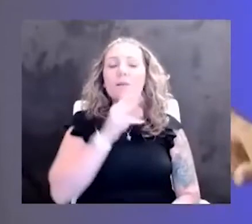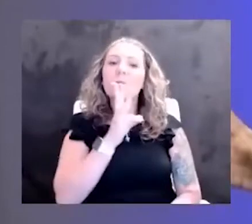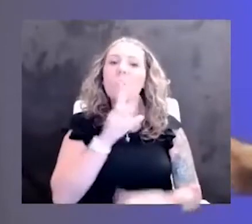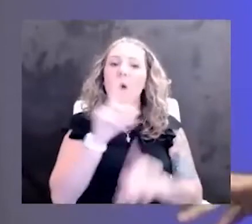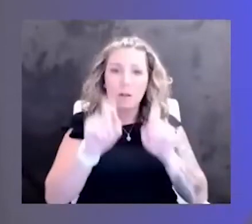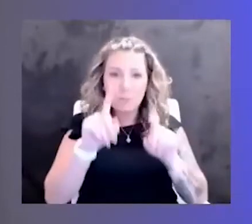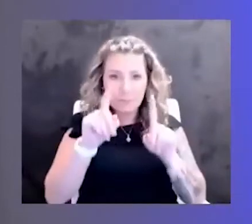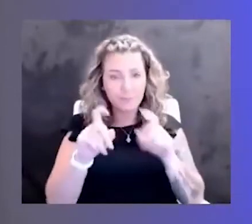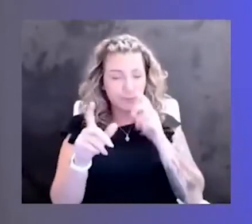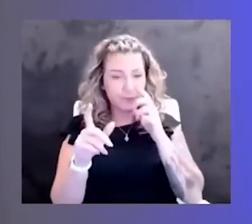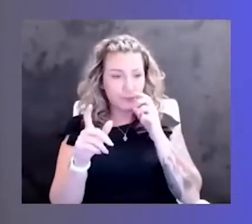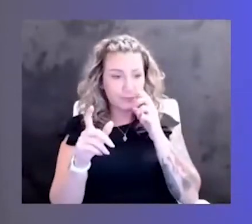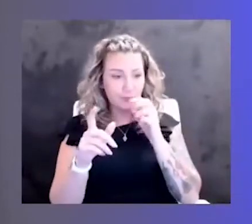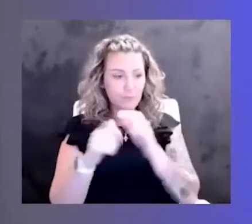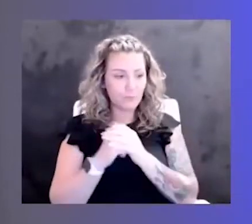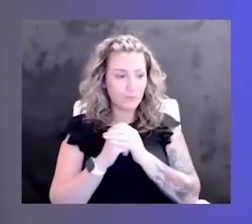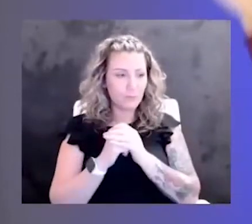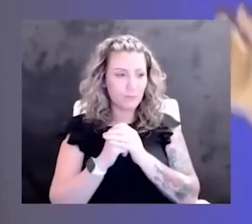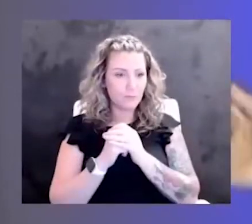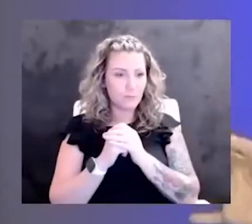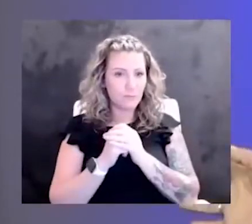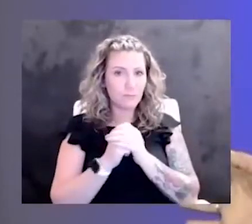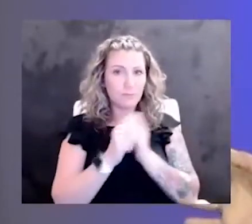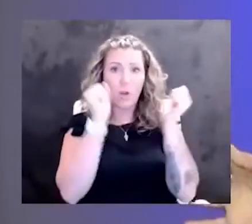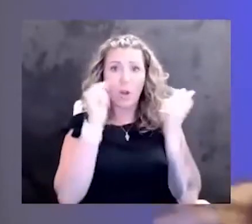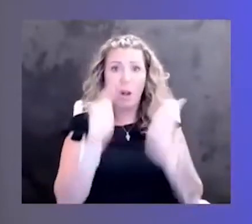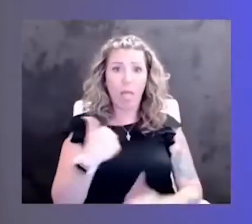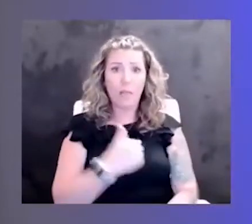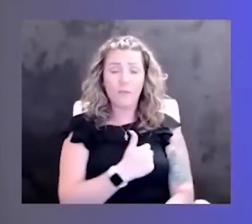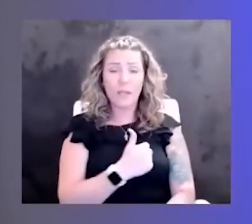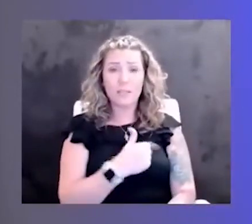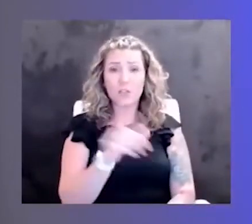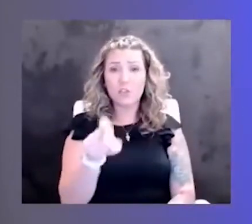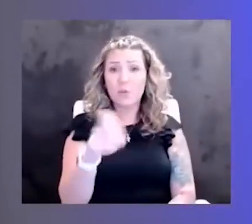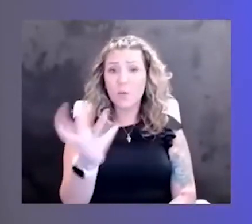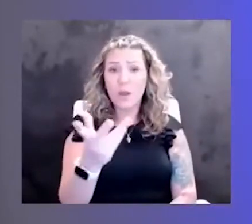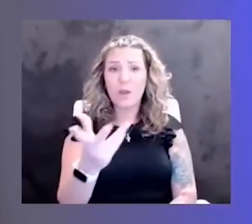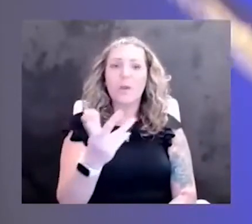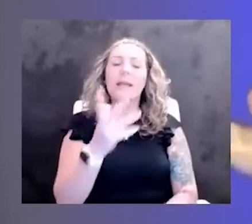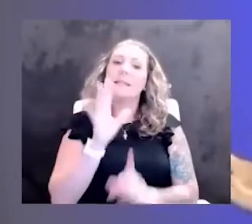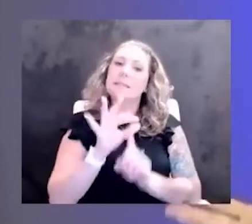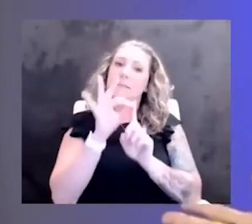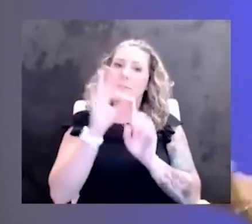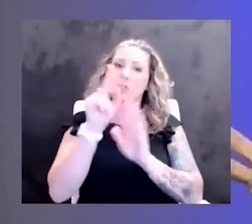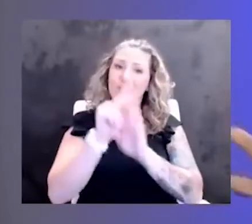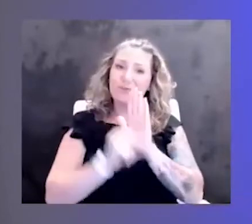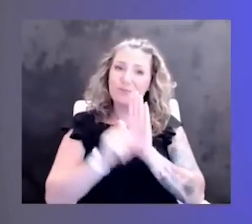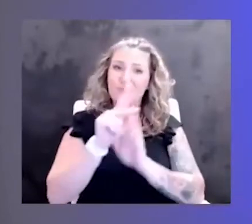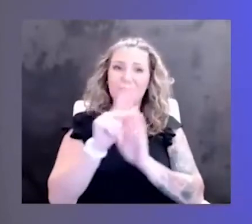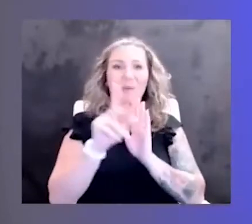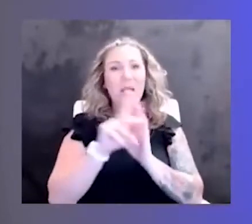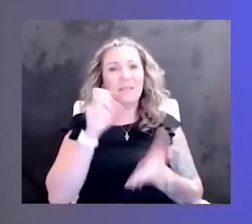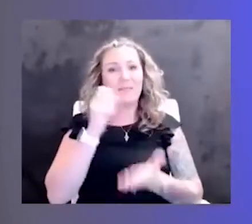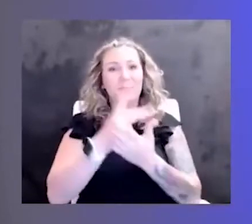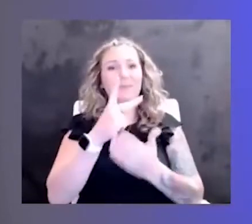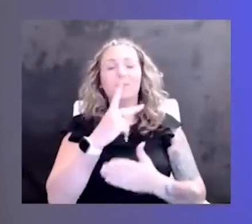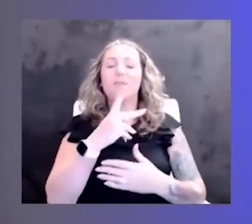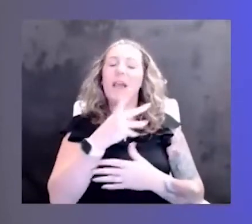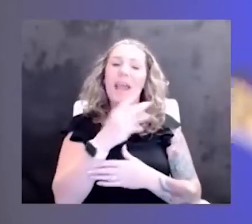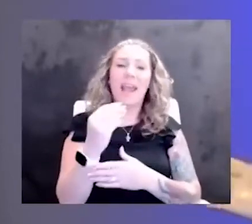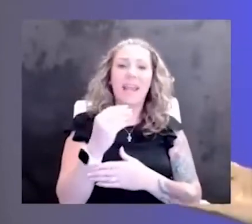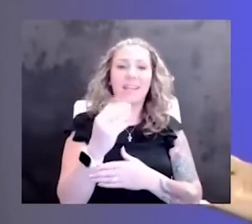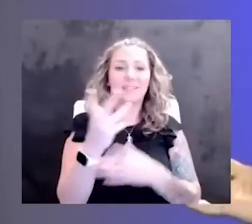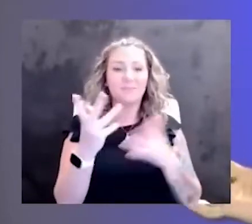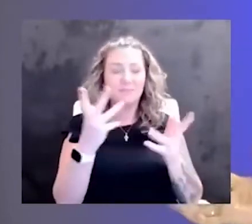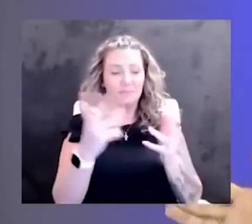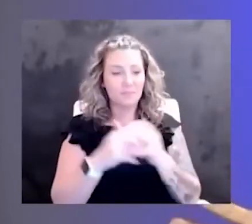just think that all of us should be, especially policymakers, but kind of generally, it's